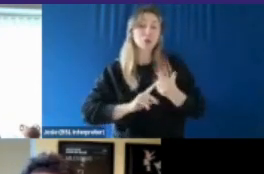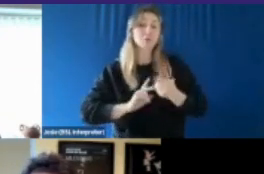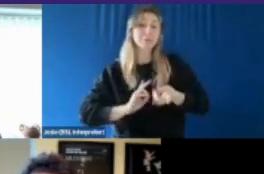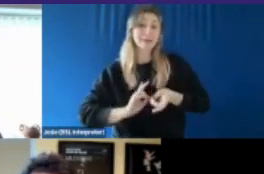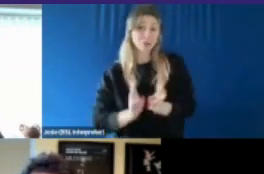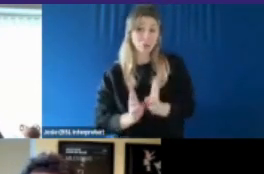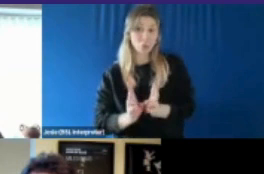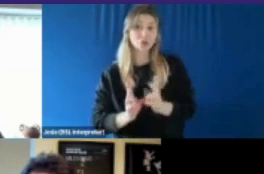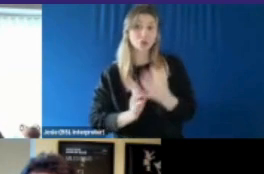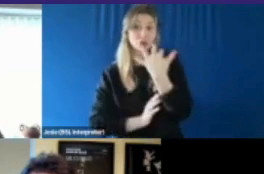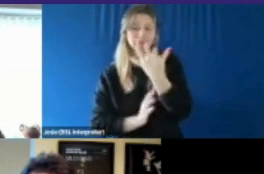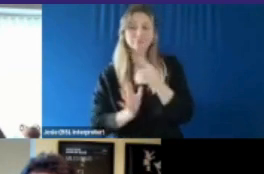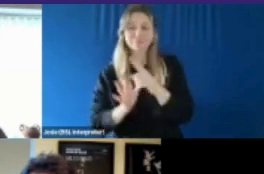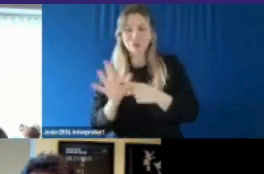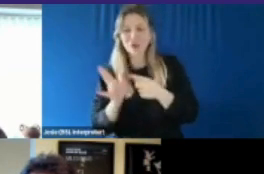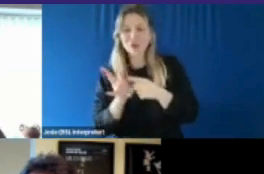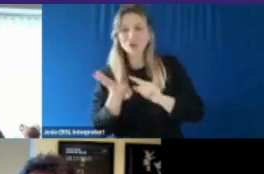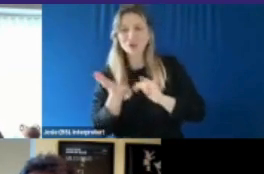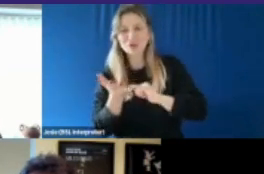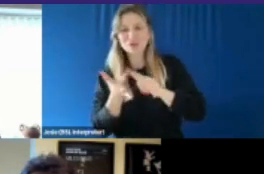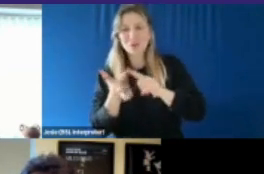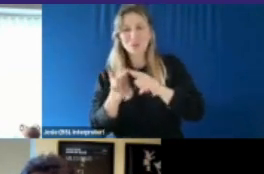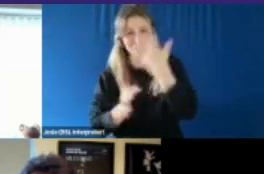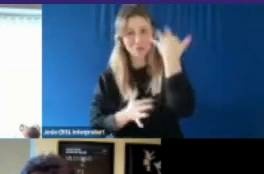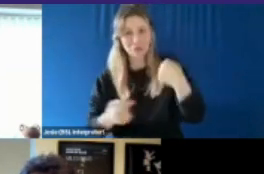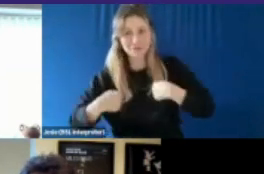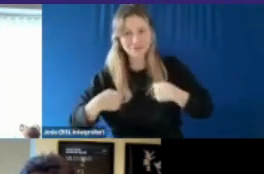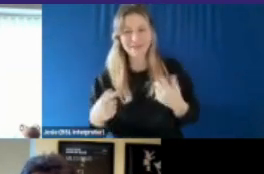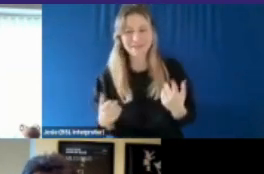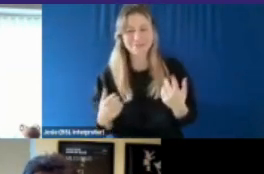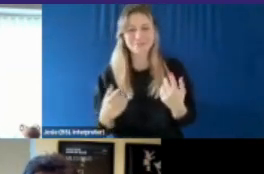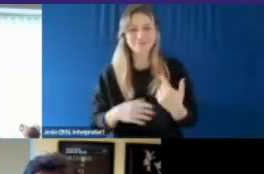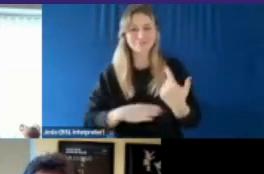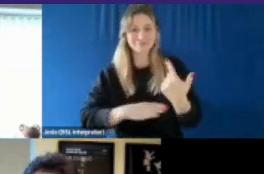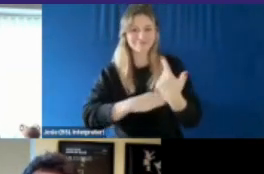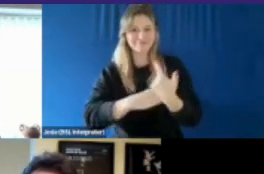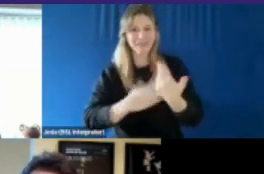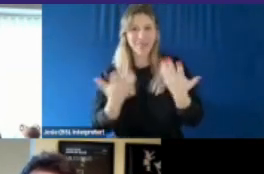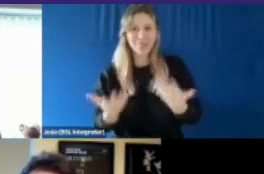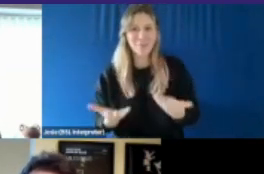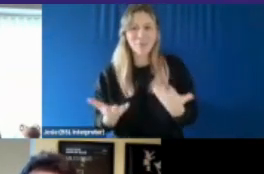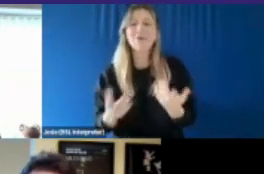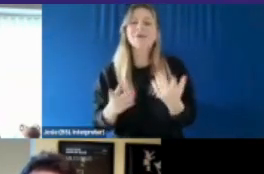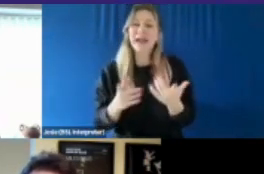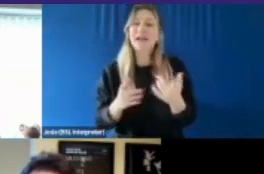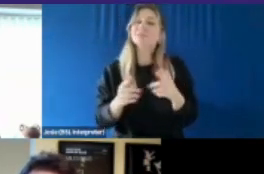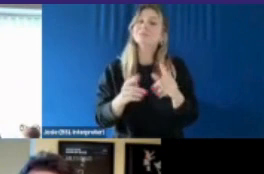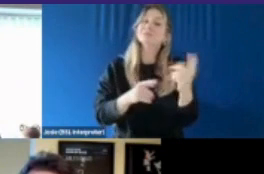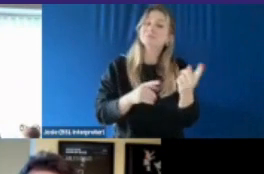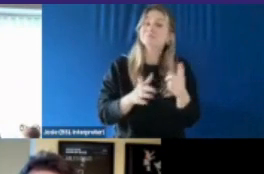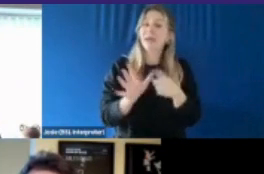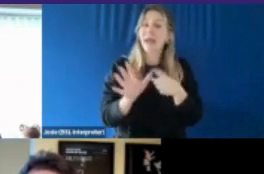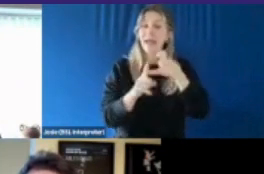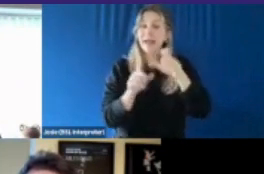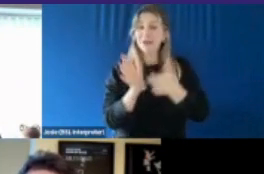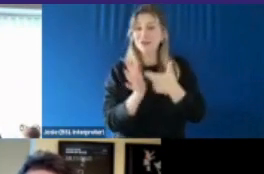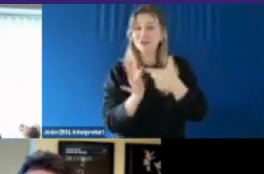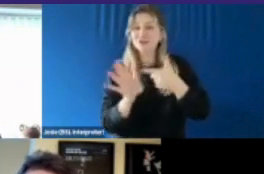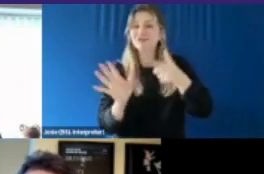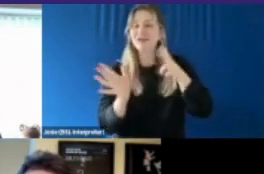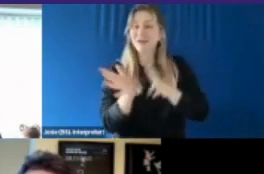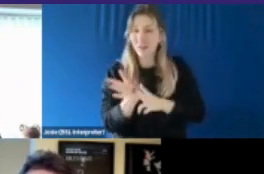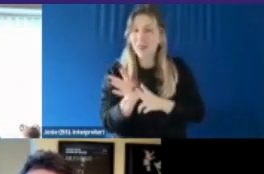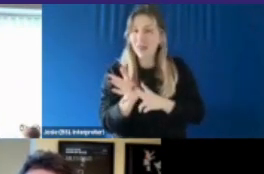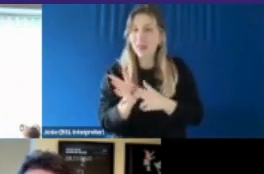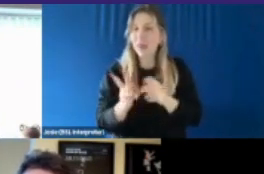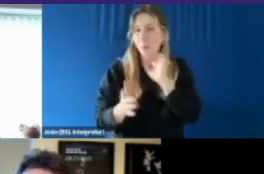on screen, and Adrian, they will be alternating. But they're both spotlit, so you should be able